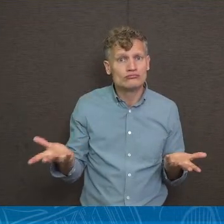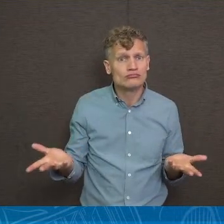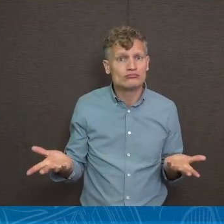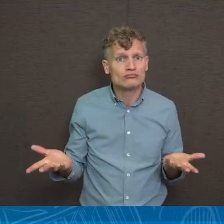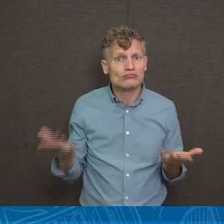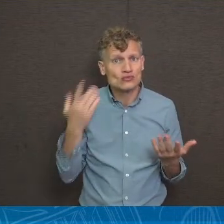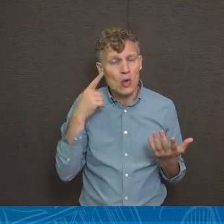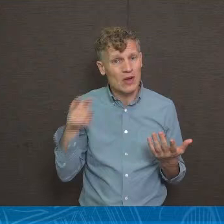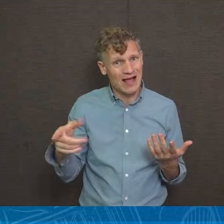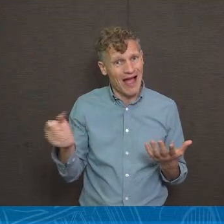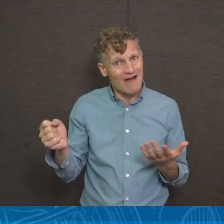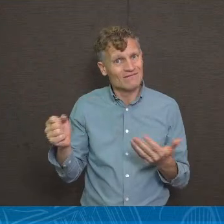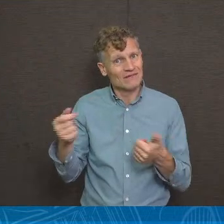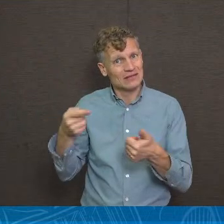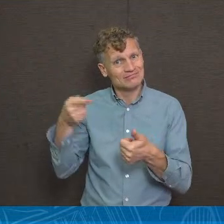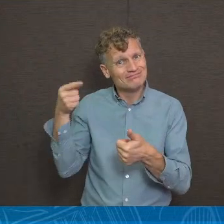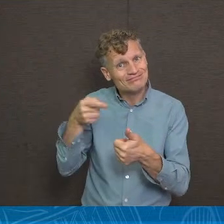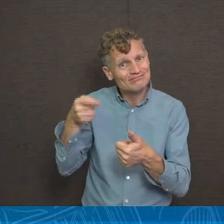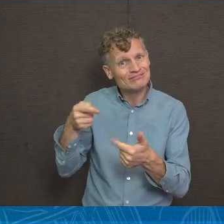with disability.